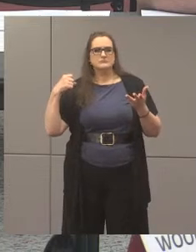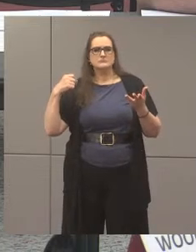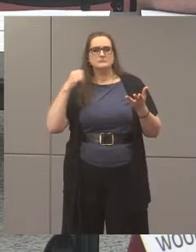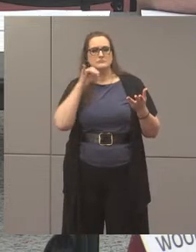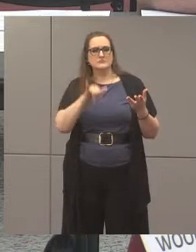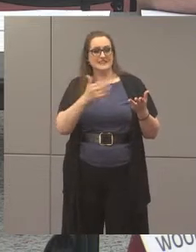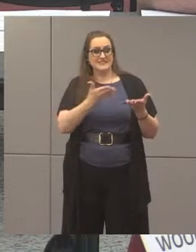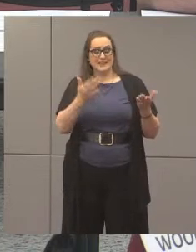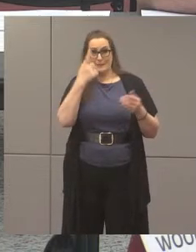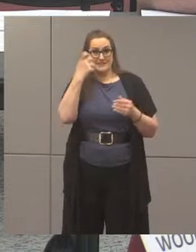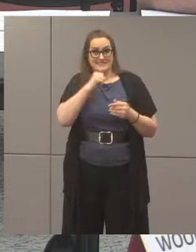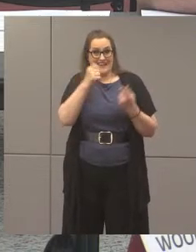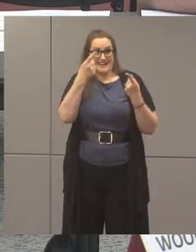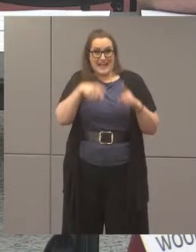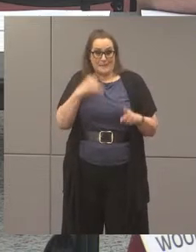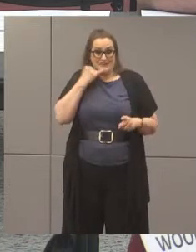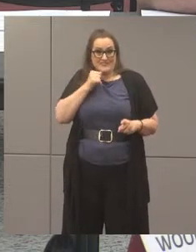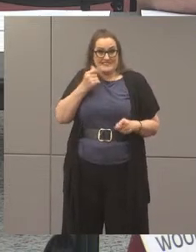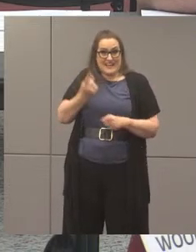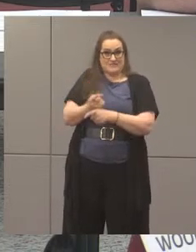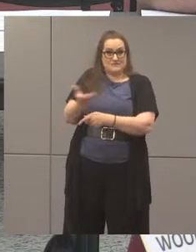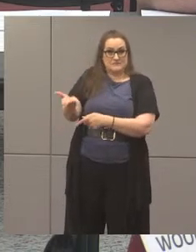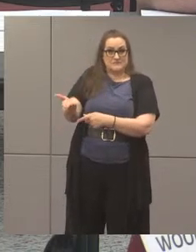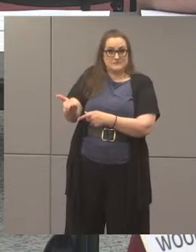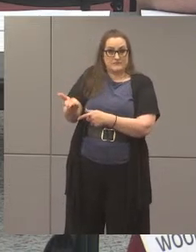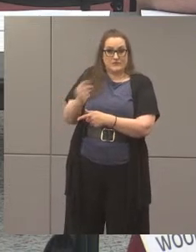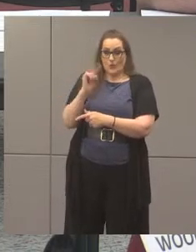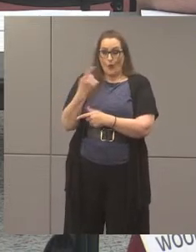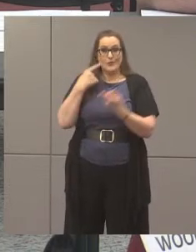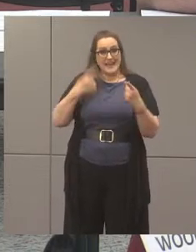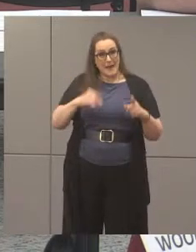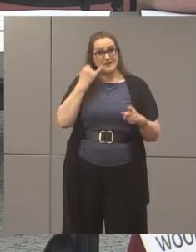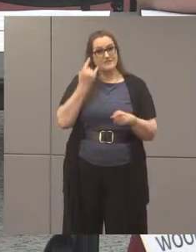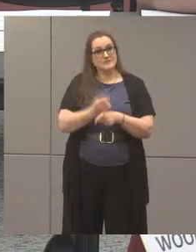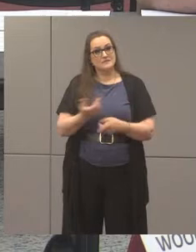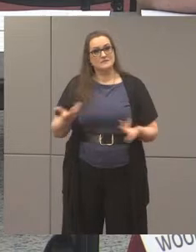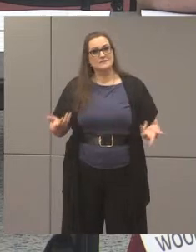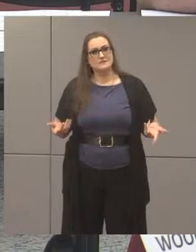the thing, because it's not going to happen if it's not the thing. It's only going to happen if it is.